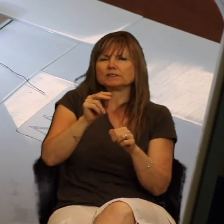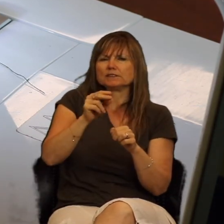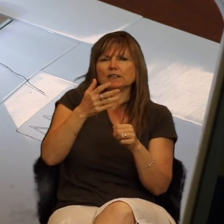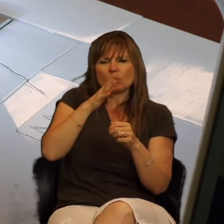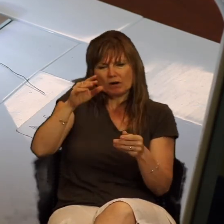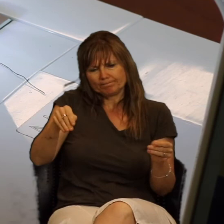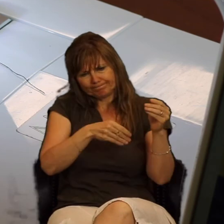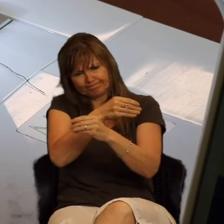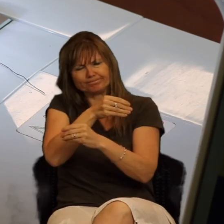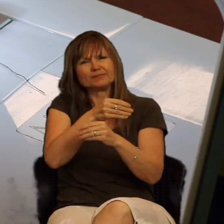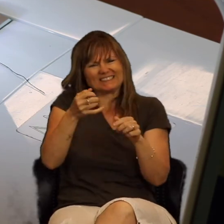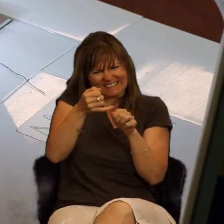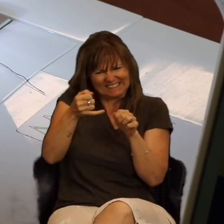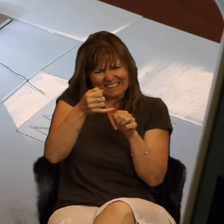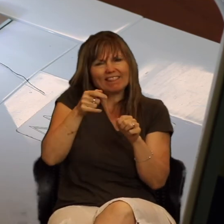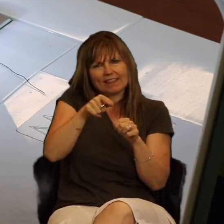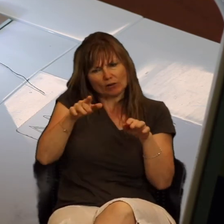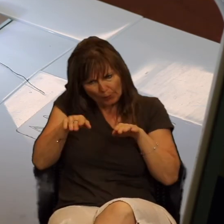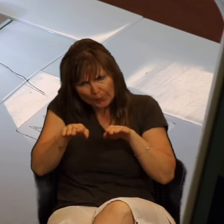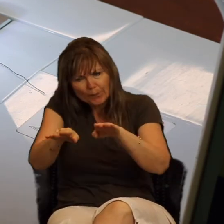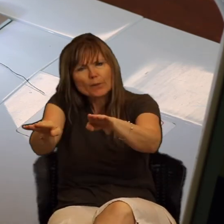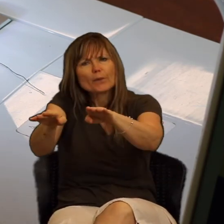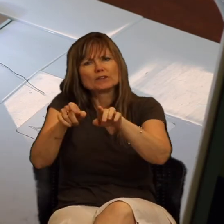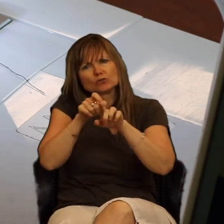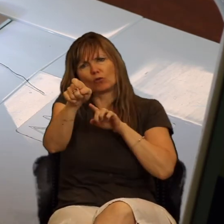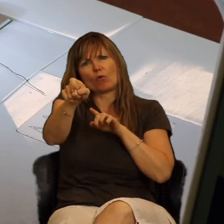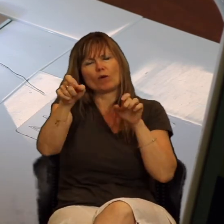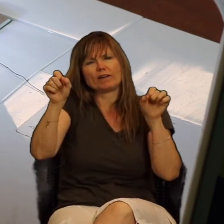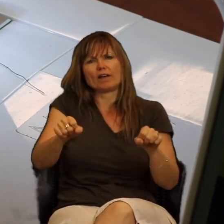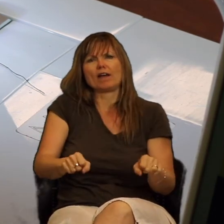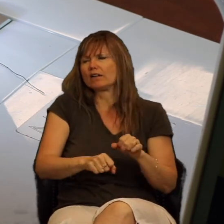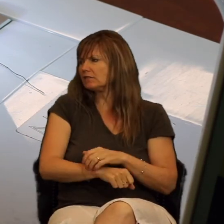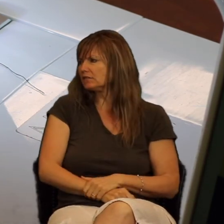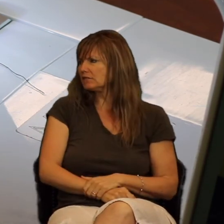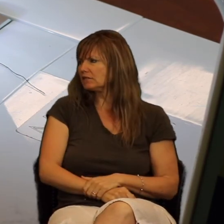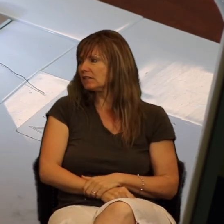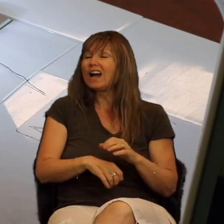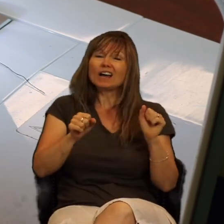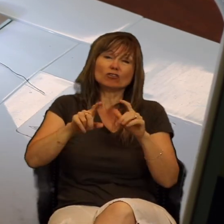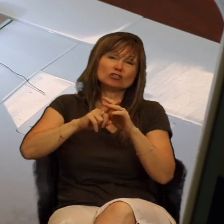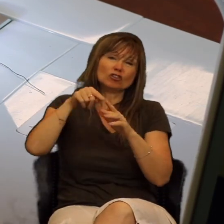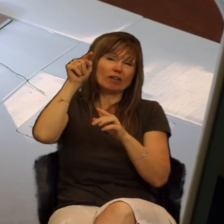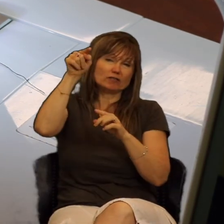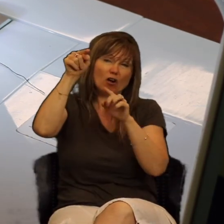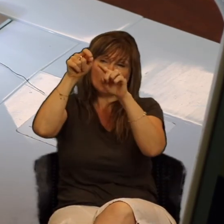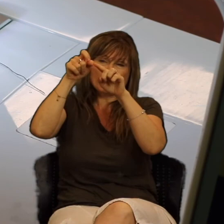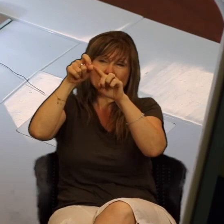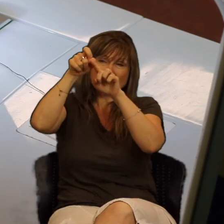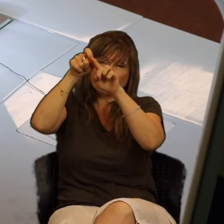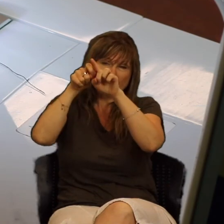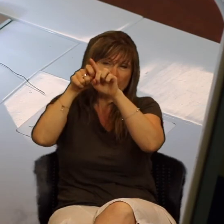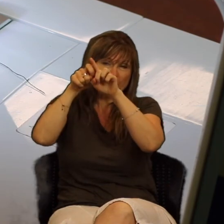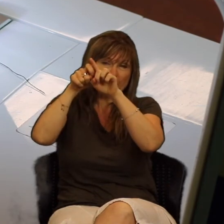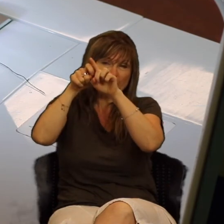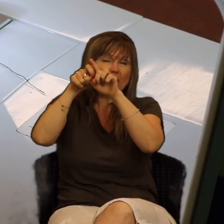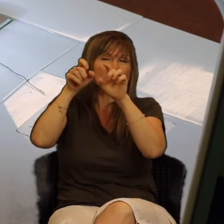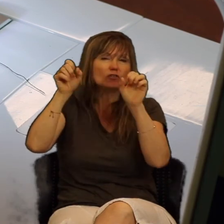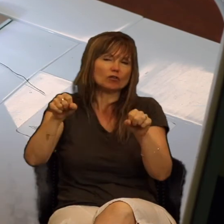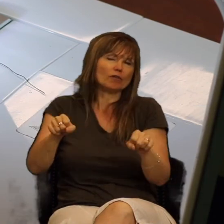That's all. I guess you could, if I had drawn on that side, I could have started also from the top, and it still would have had my fabric on that